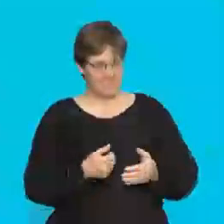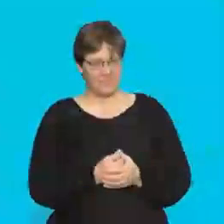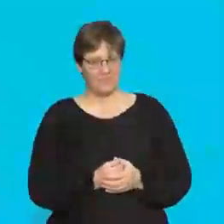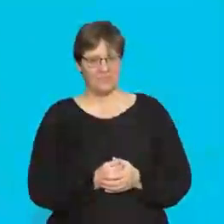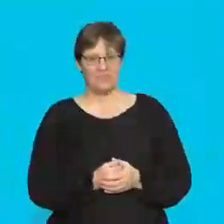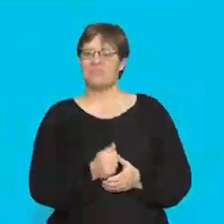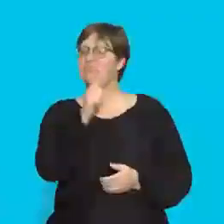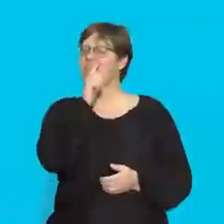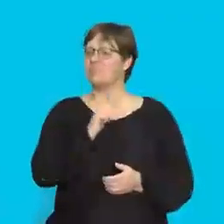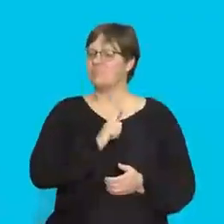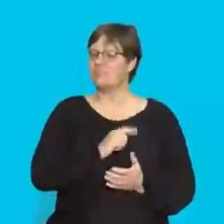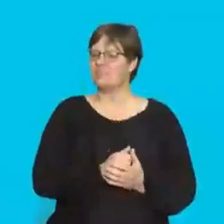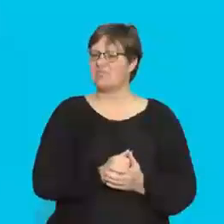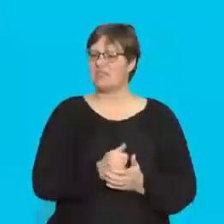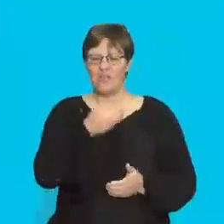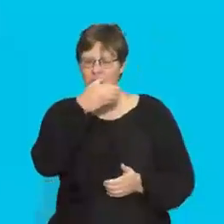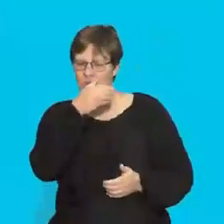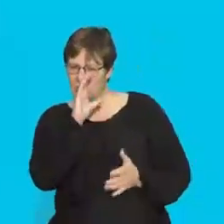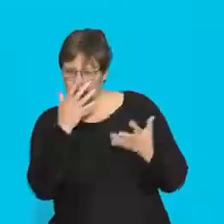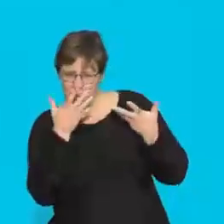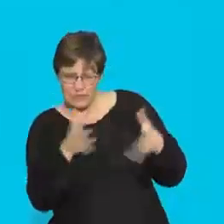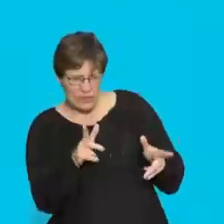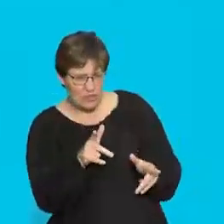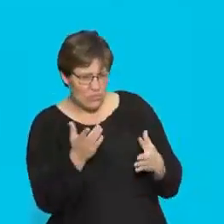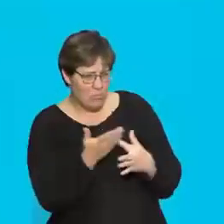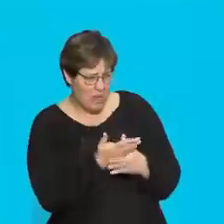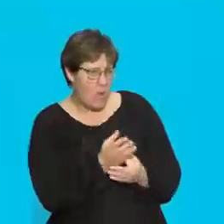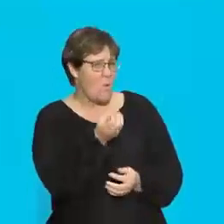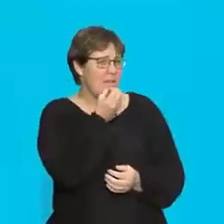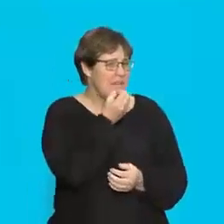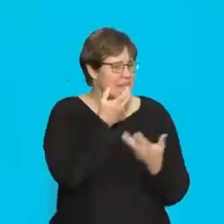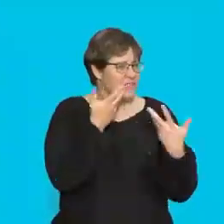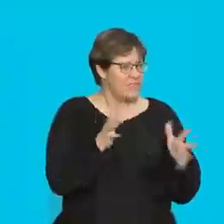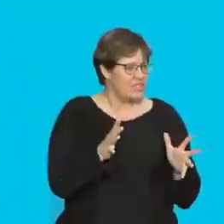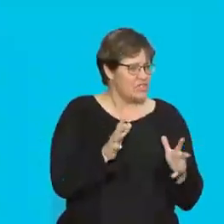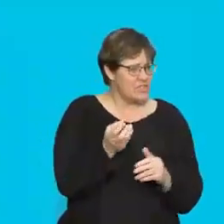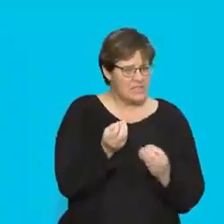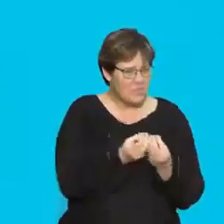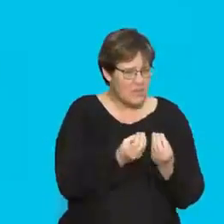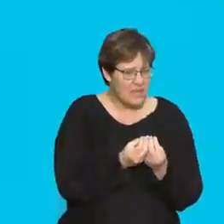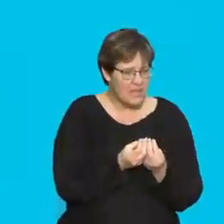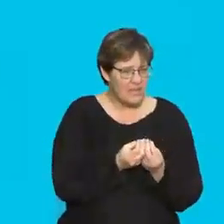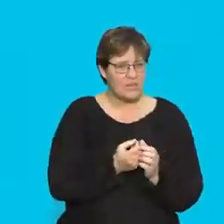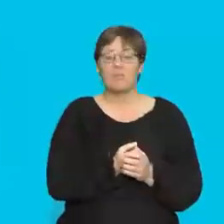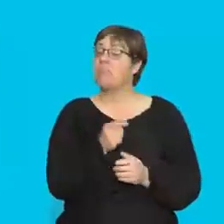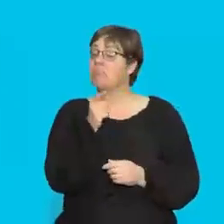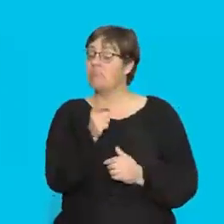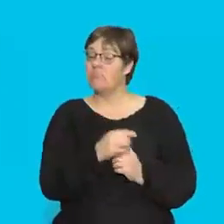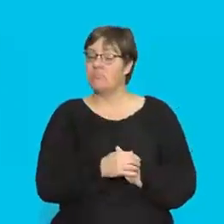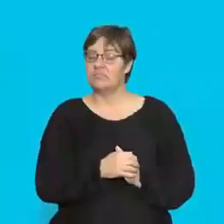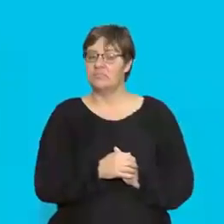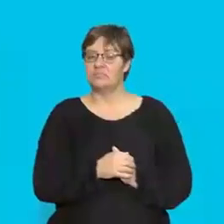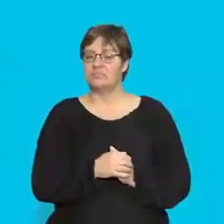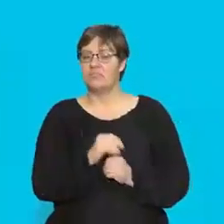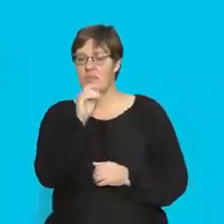Welcome back, everyone. Tell me, did you go and grab something to drink during the break or a snack to eat? And how